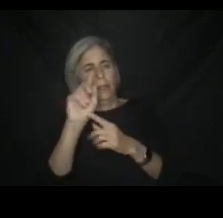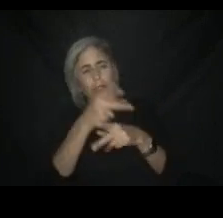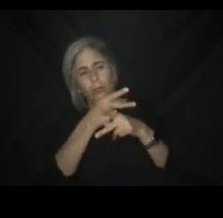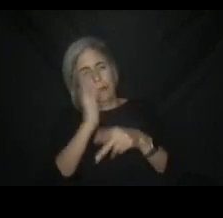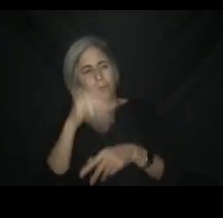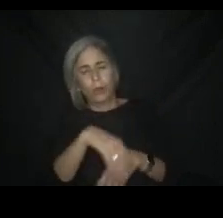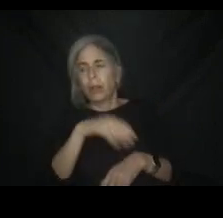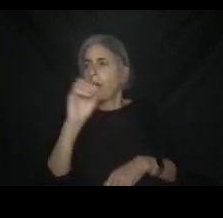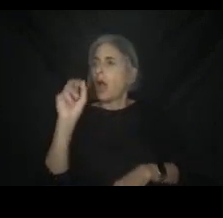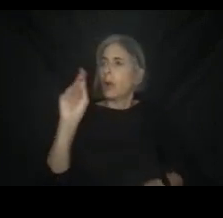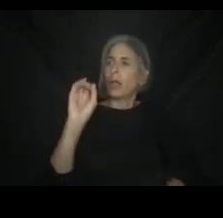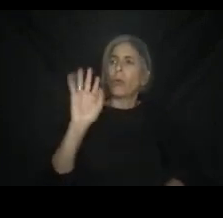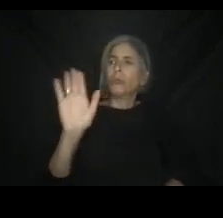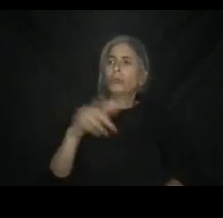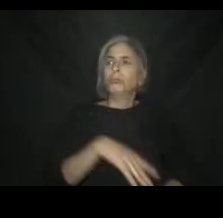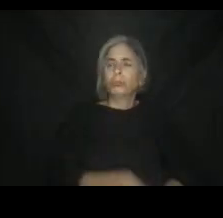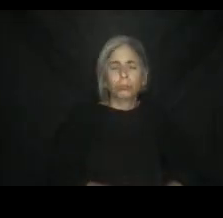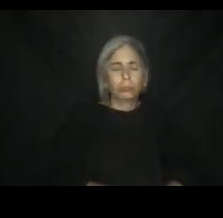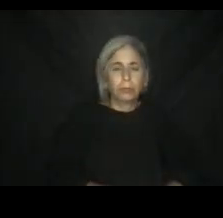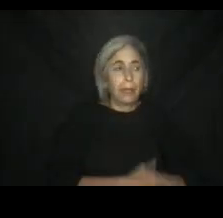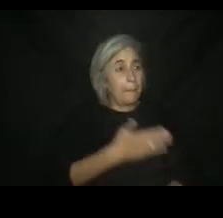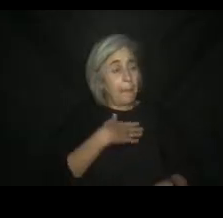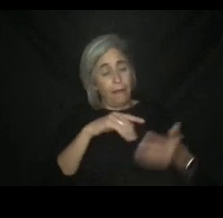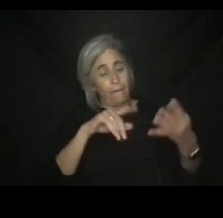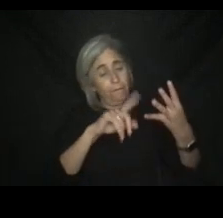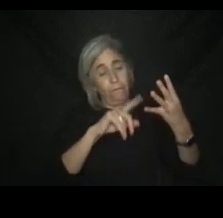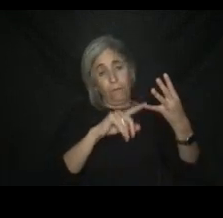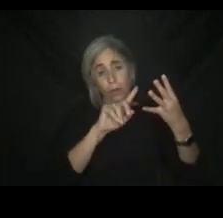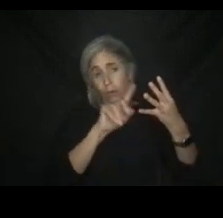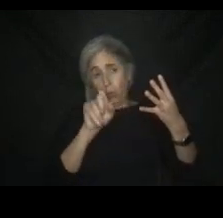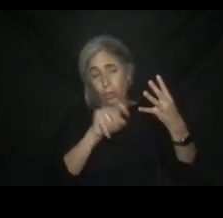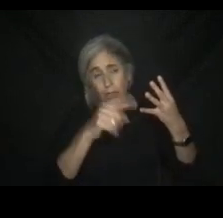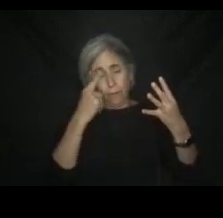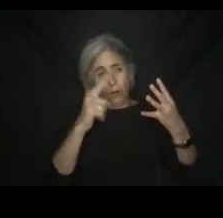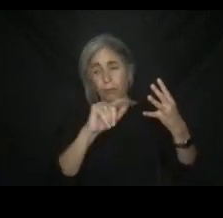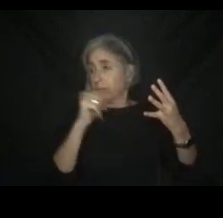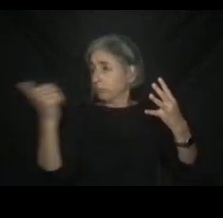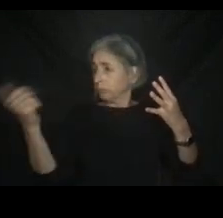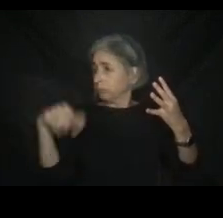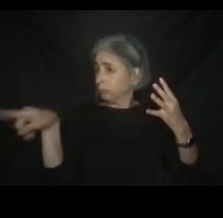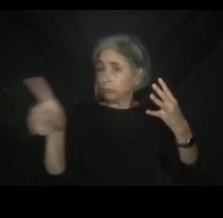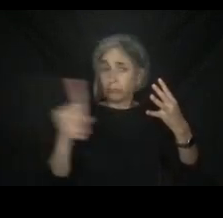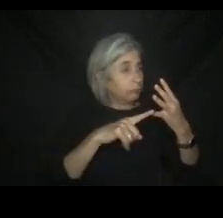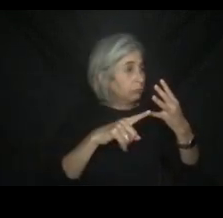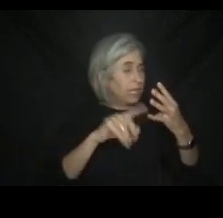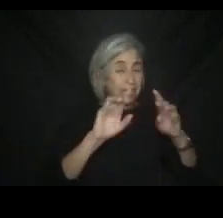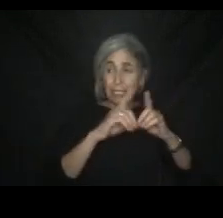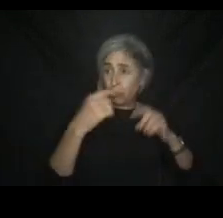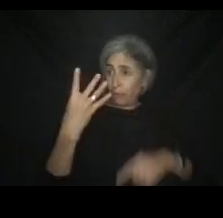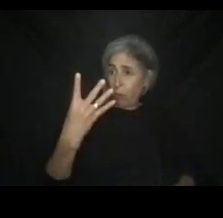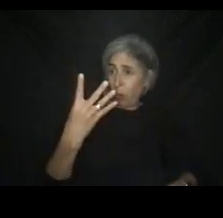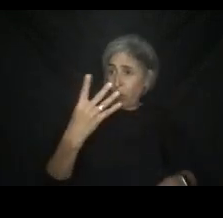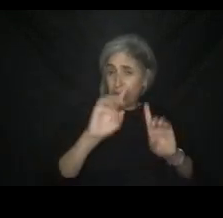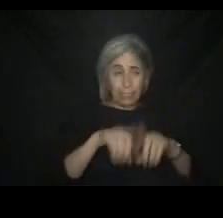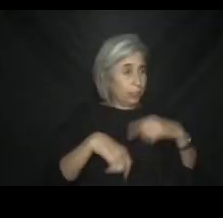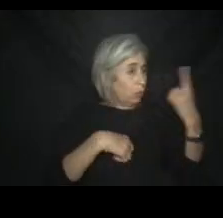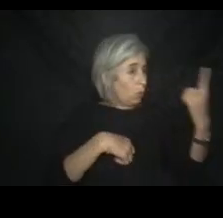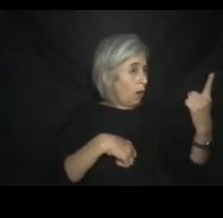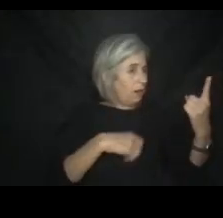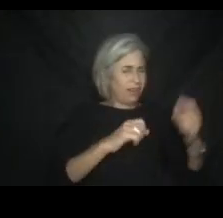Okay. So my next question is for, my colleagues. So there's District 4 and District 1.